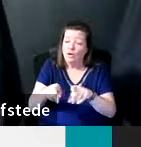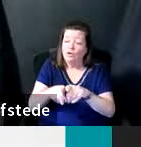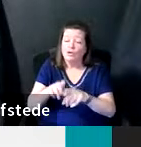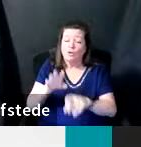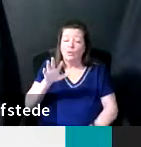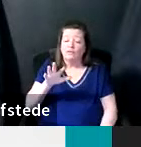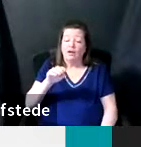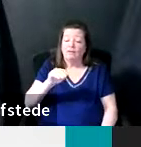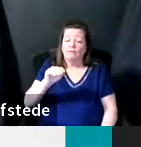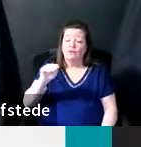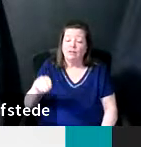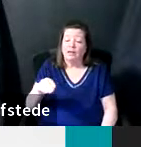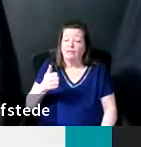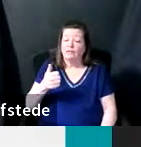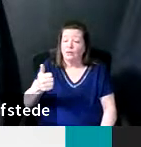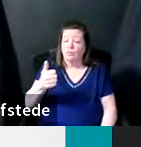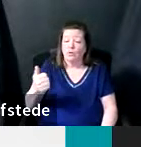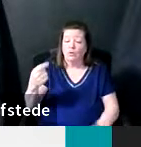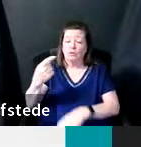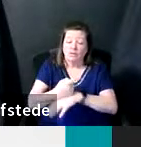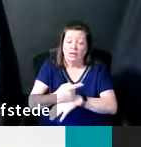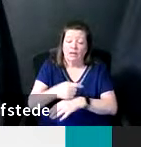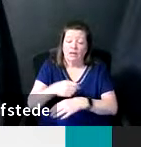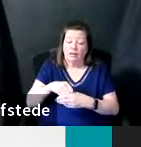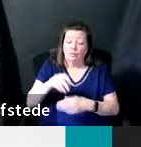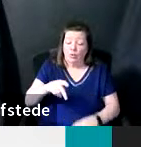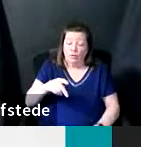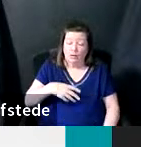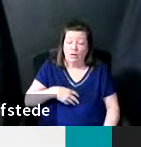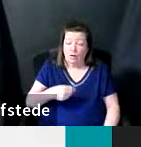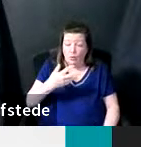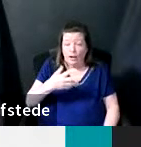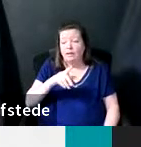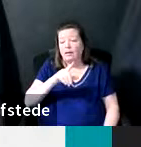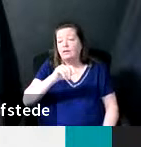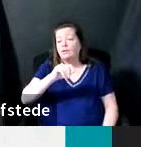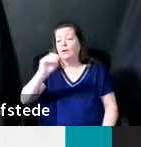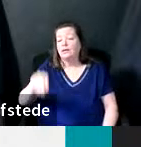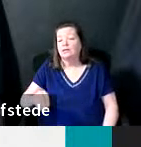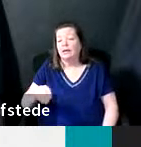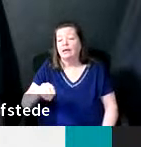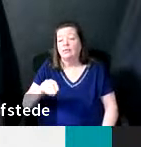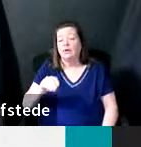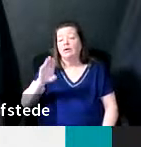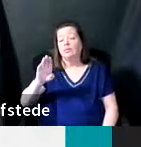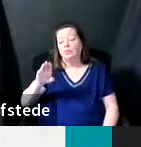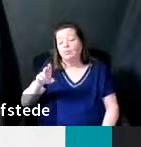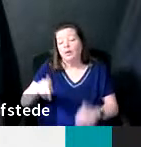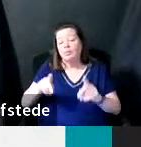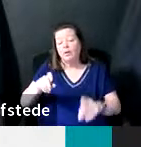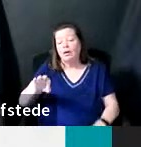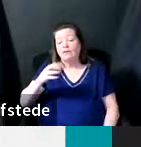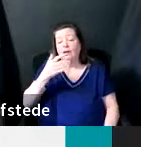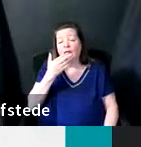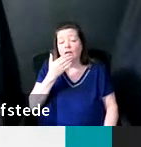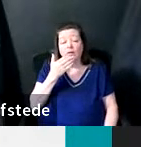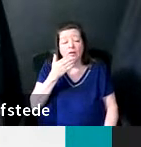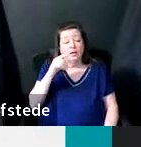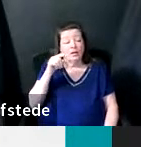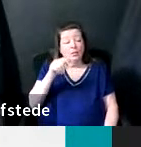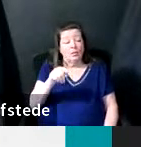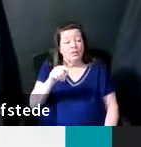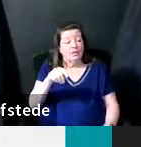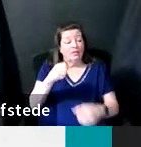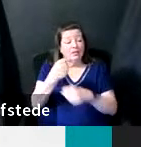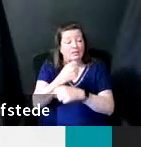the commuters today in Portland metro area being white and 20% being people of color. So with this ridership